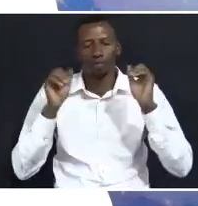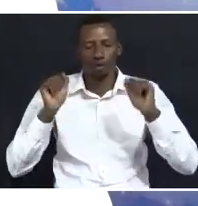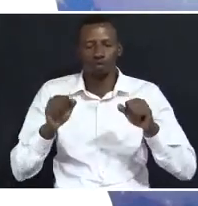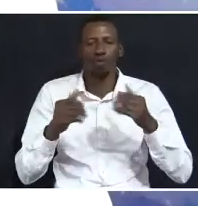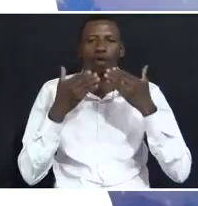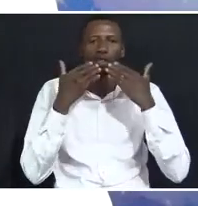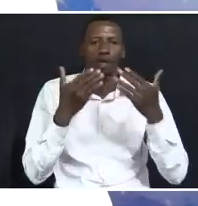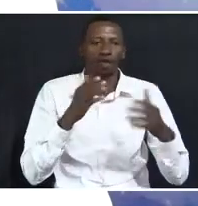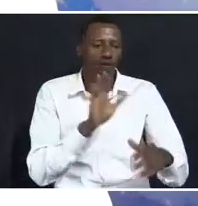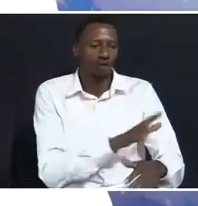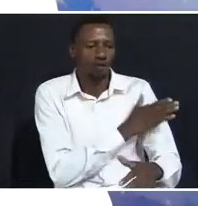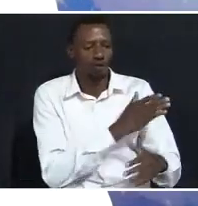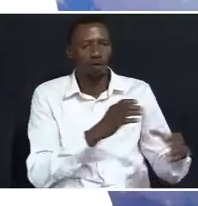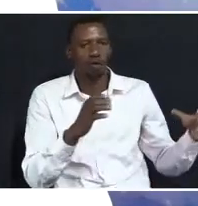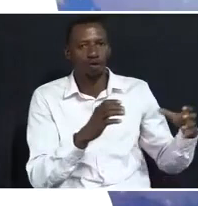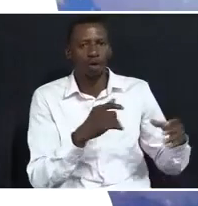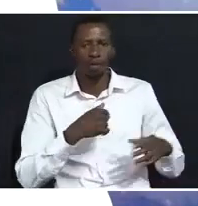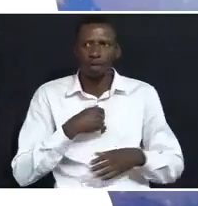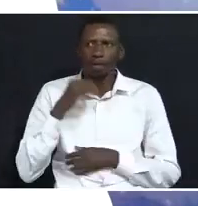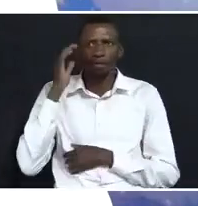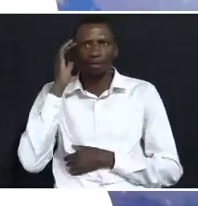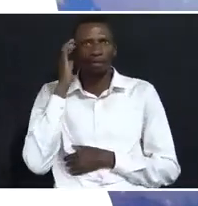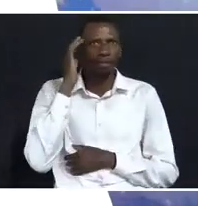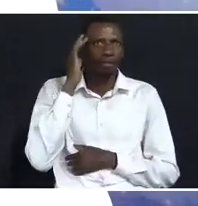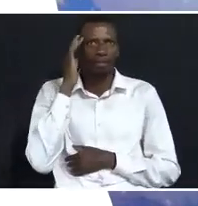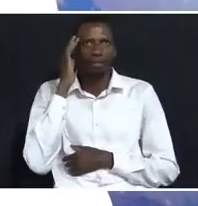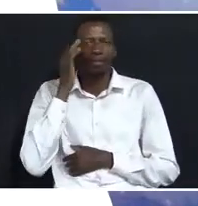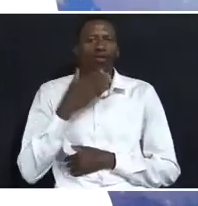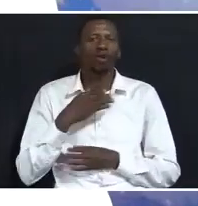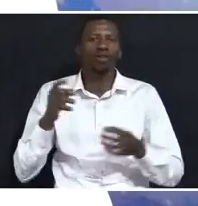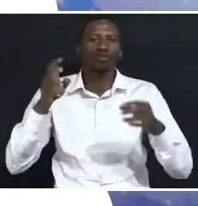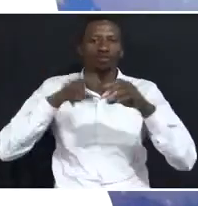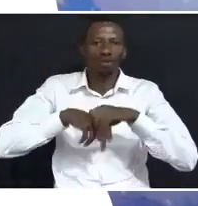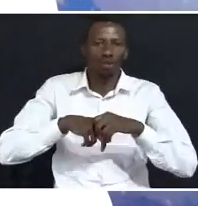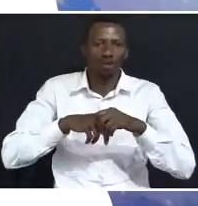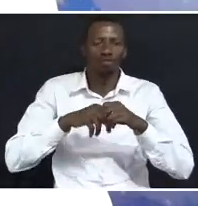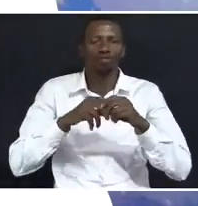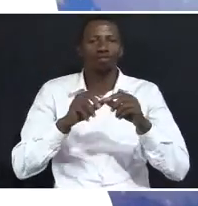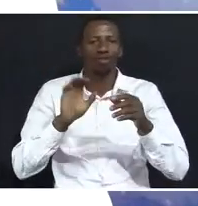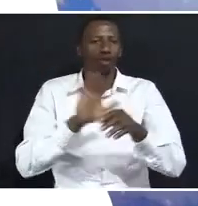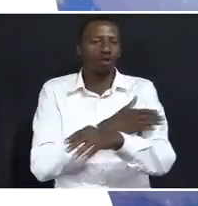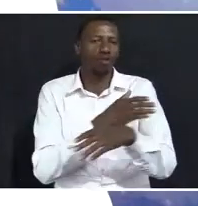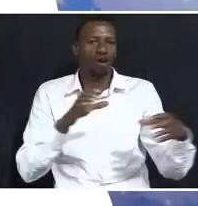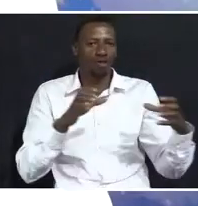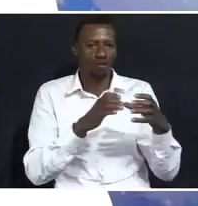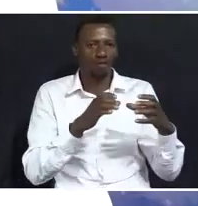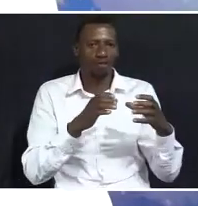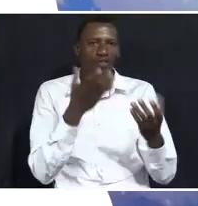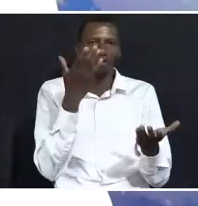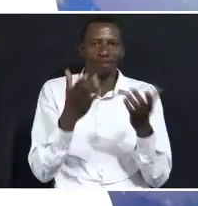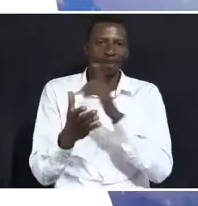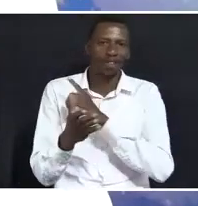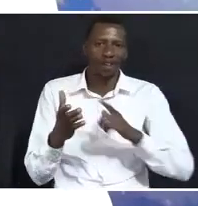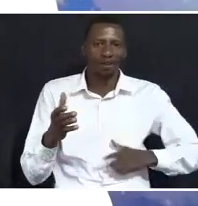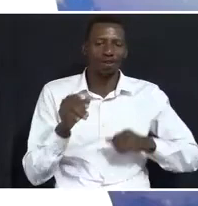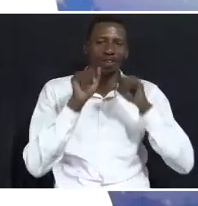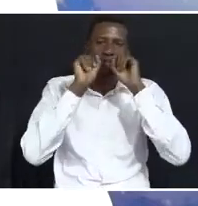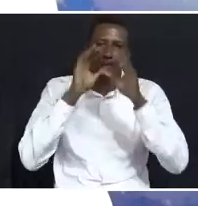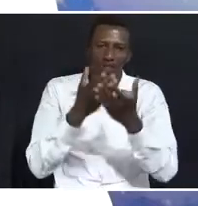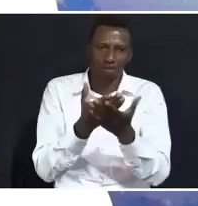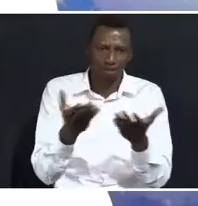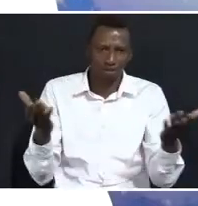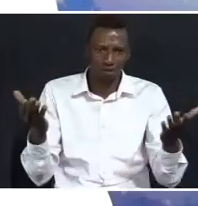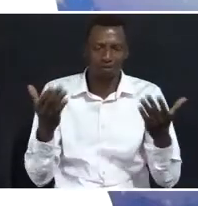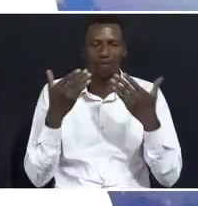I am considering joining the choir. The Lord bless you. The Lord bless you indeed.